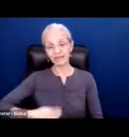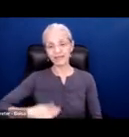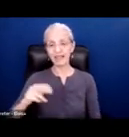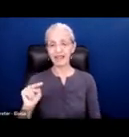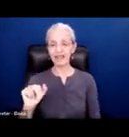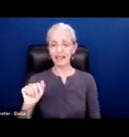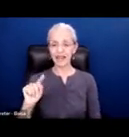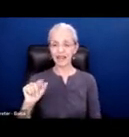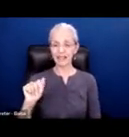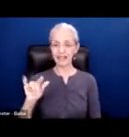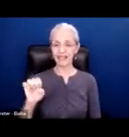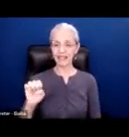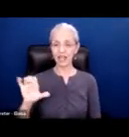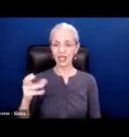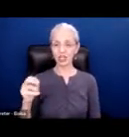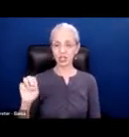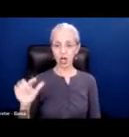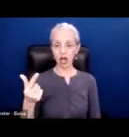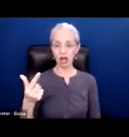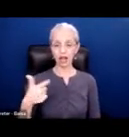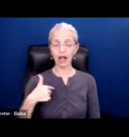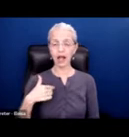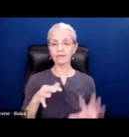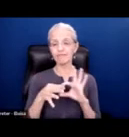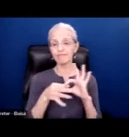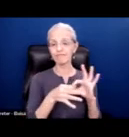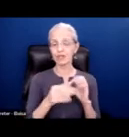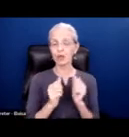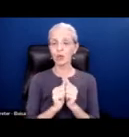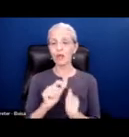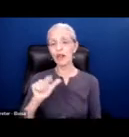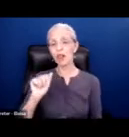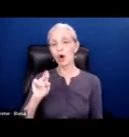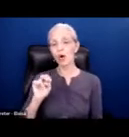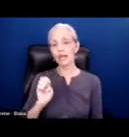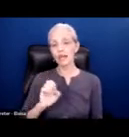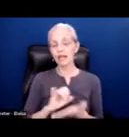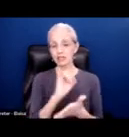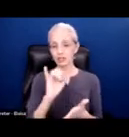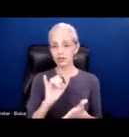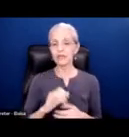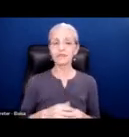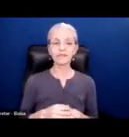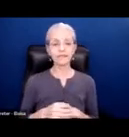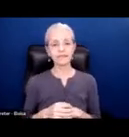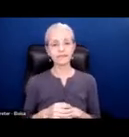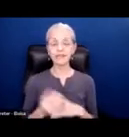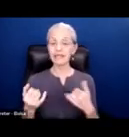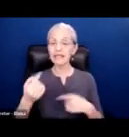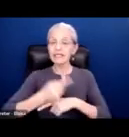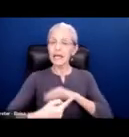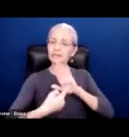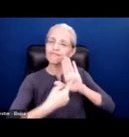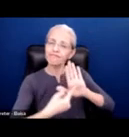and I am affiliated with the Lurie Institute at Brandeis University. Today, I'll be presenting a study that my colleagues and I